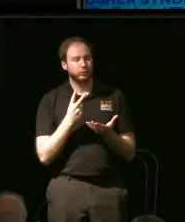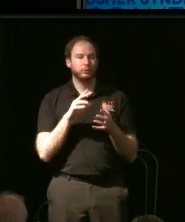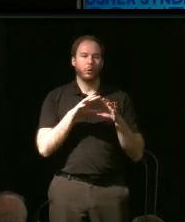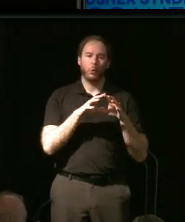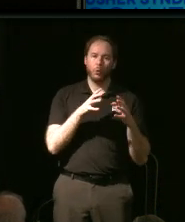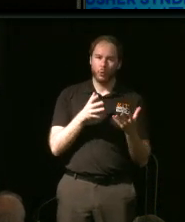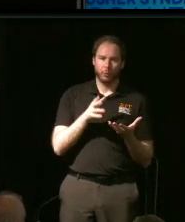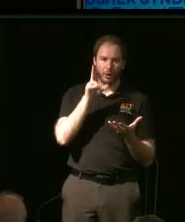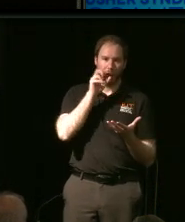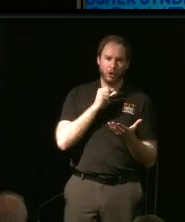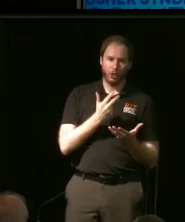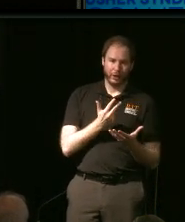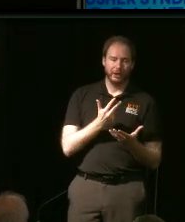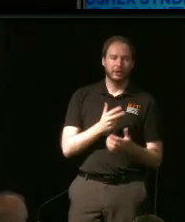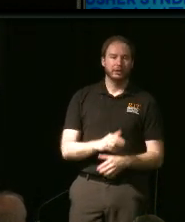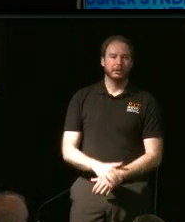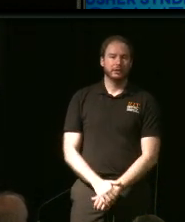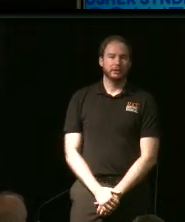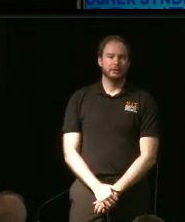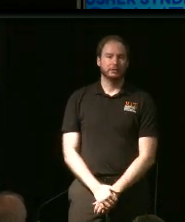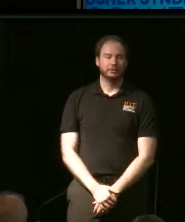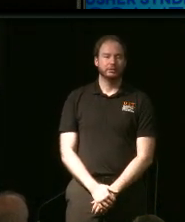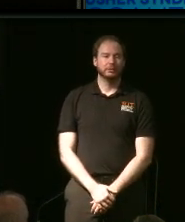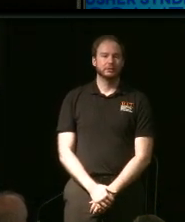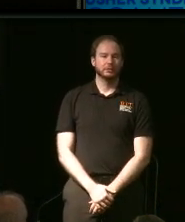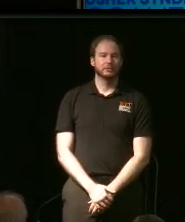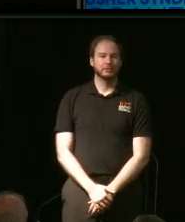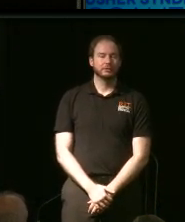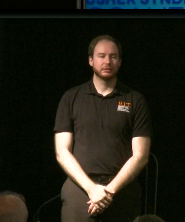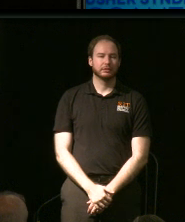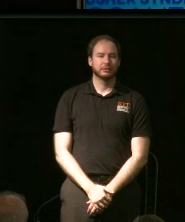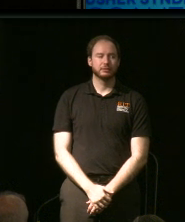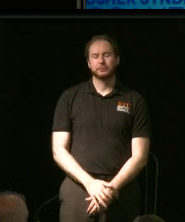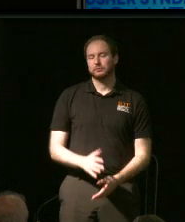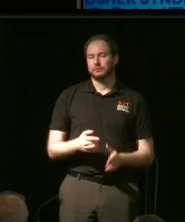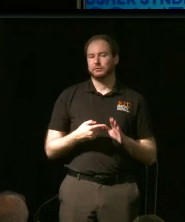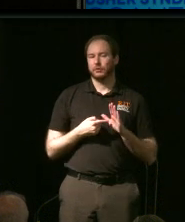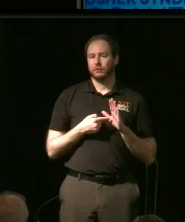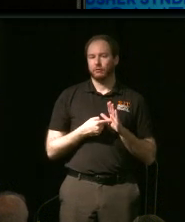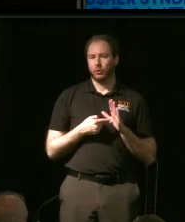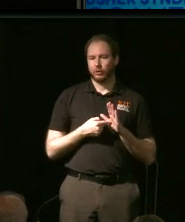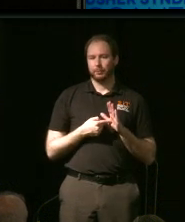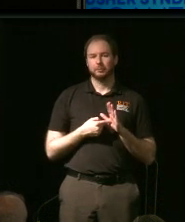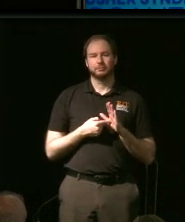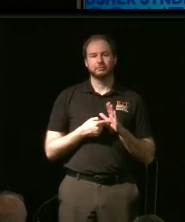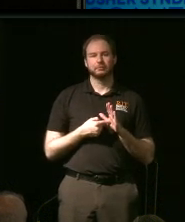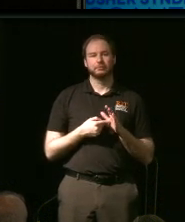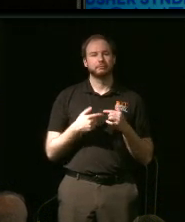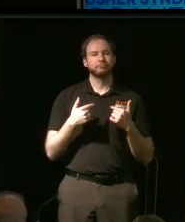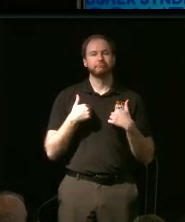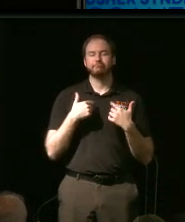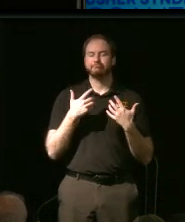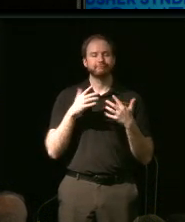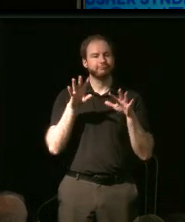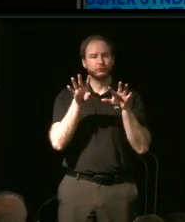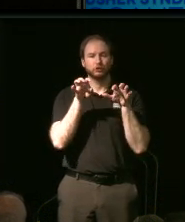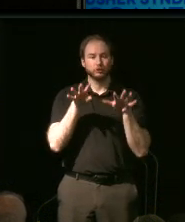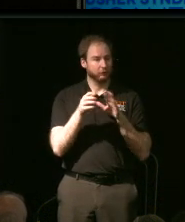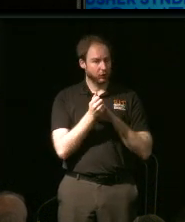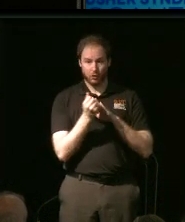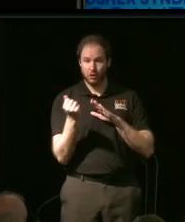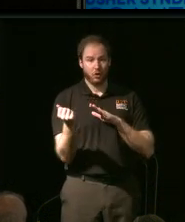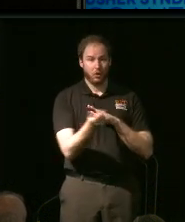whole group of Usher 3. And this means, for example, if we were to survey all of